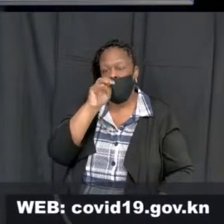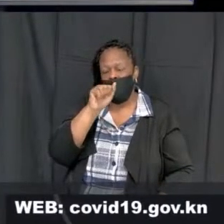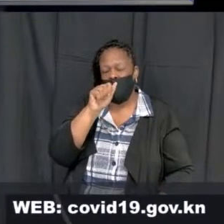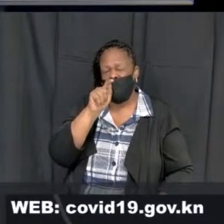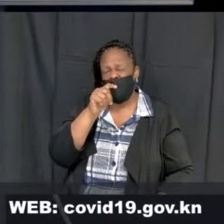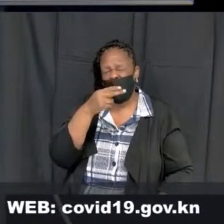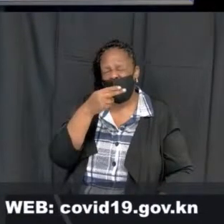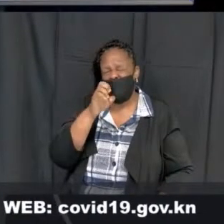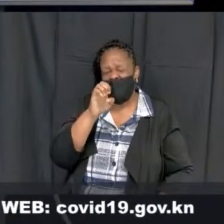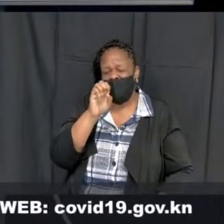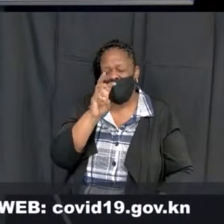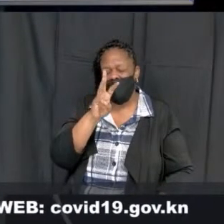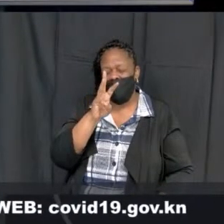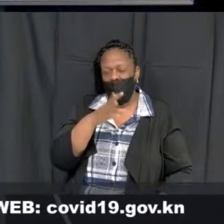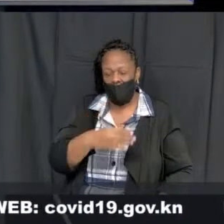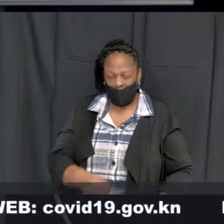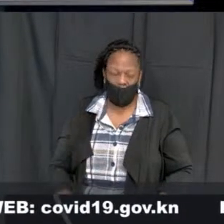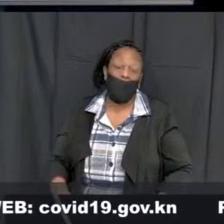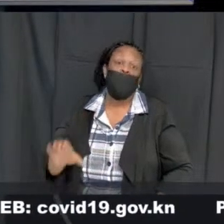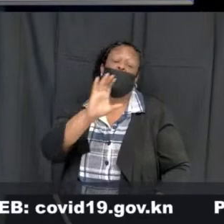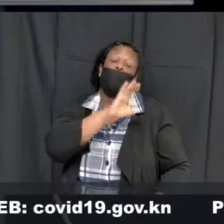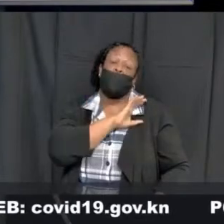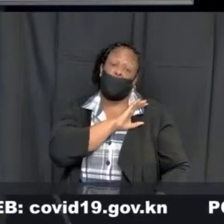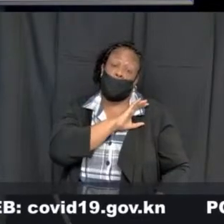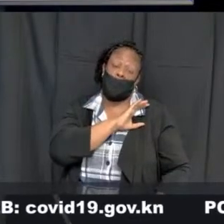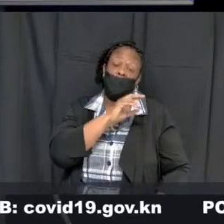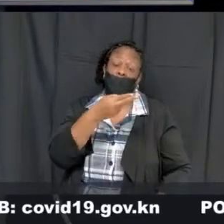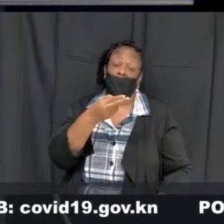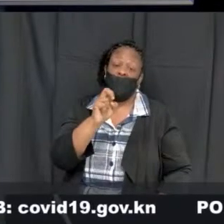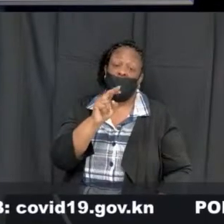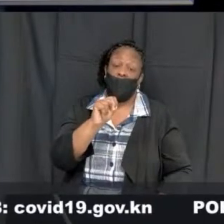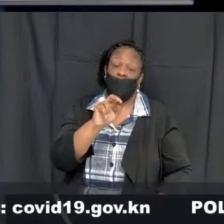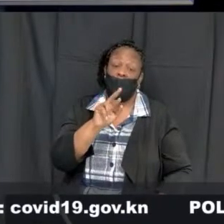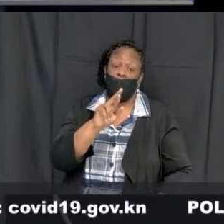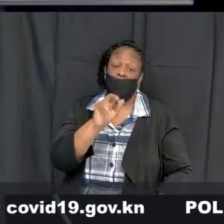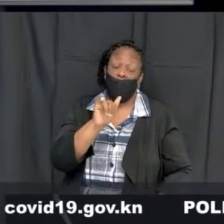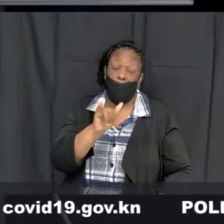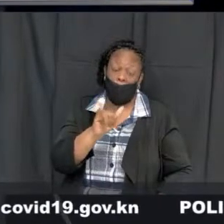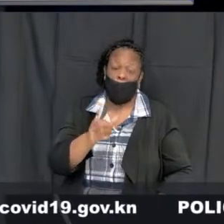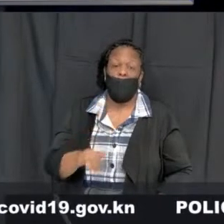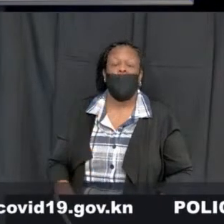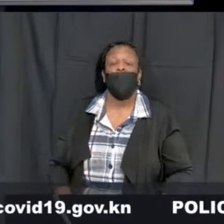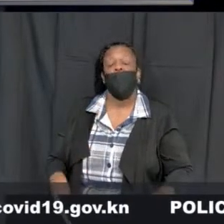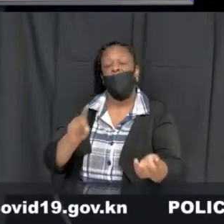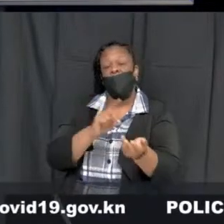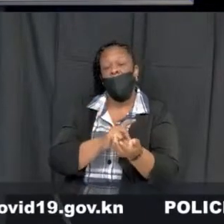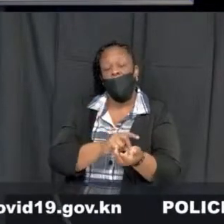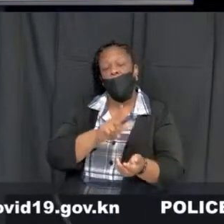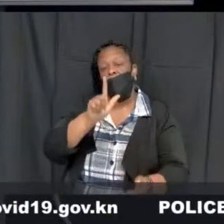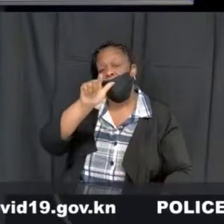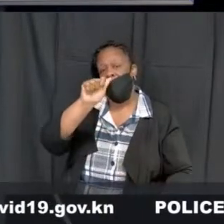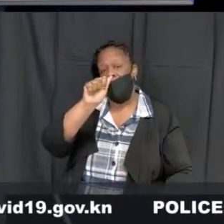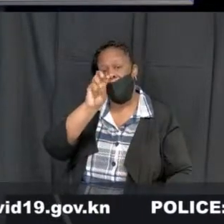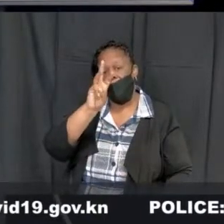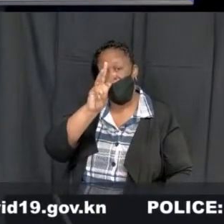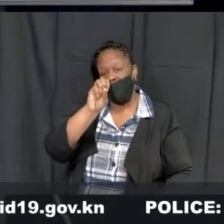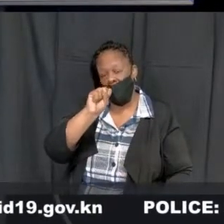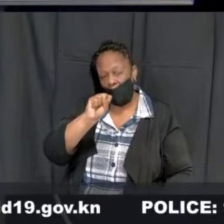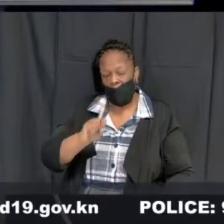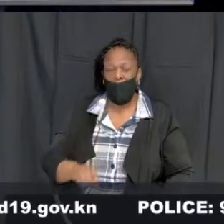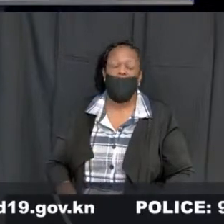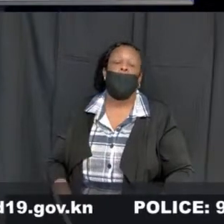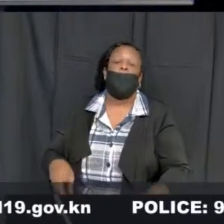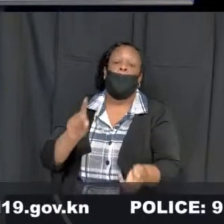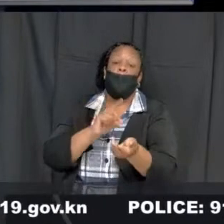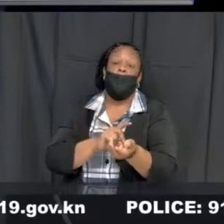Superintendent Cromwell Henry, our Chief Medical Officer, Dr. Hazel Laws, Dr.